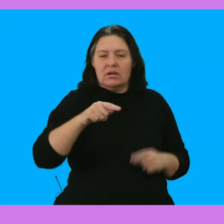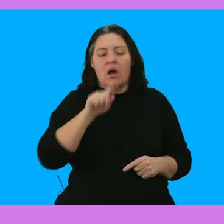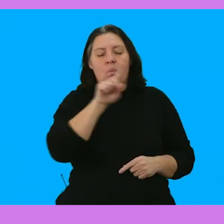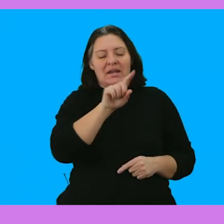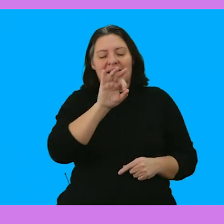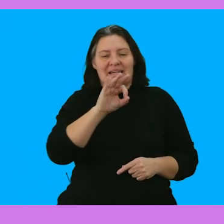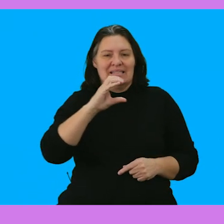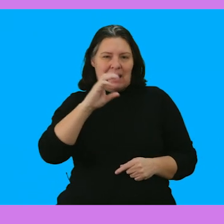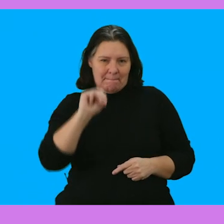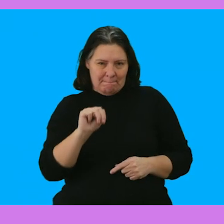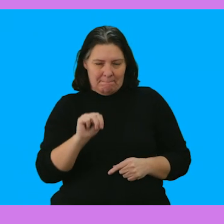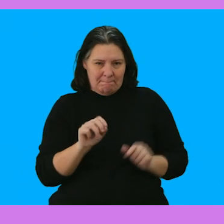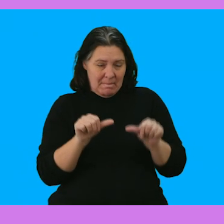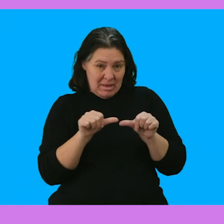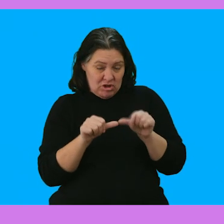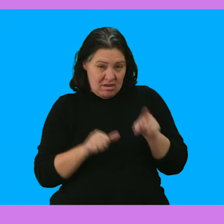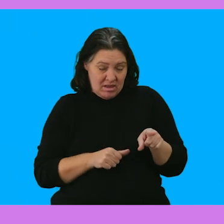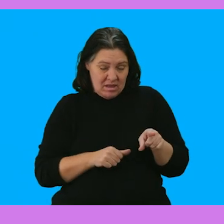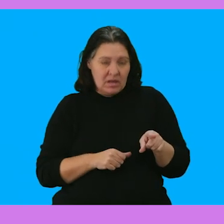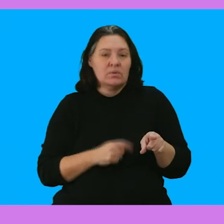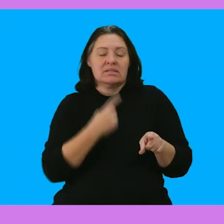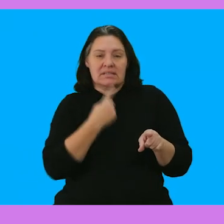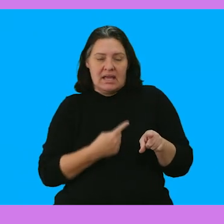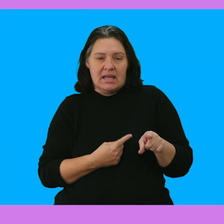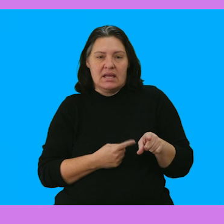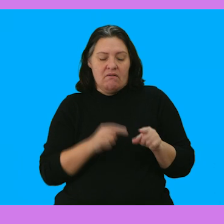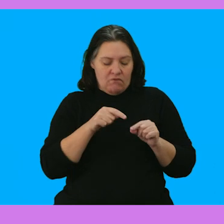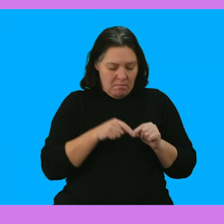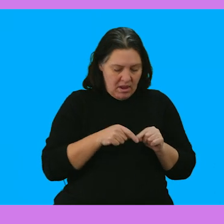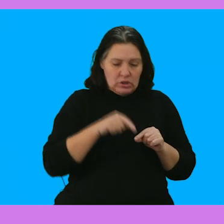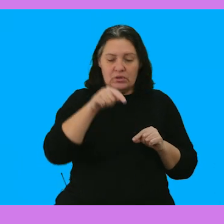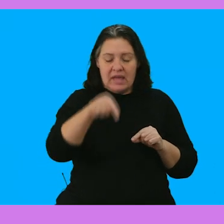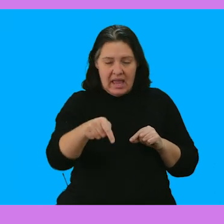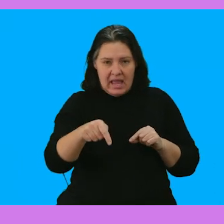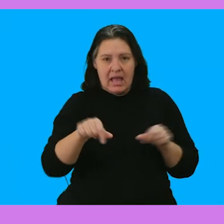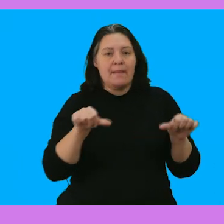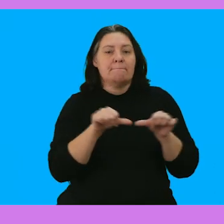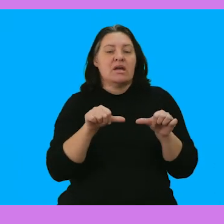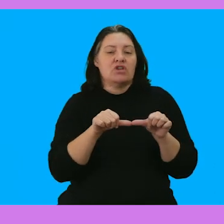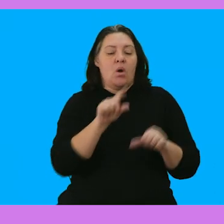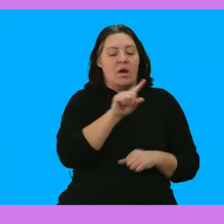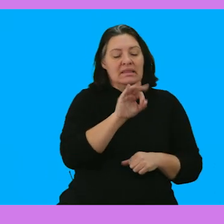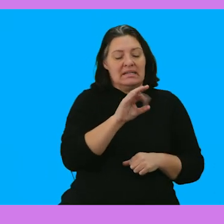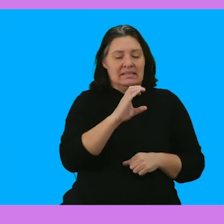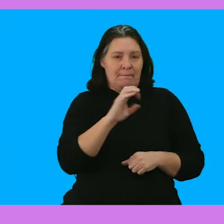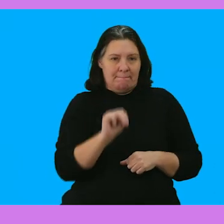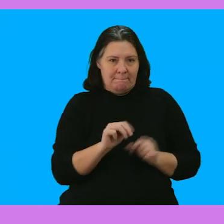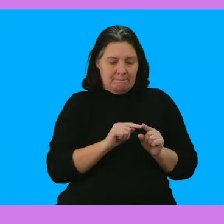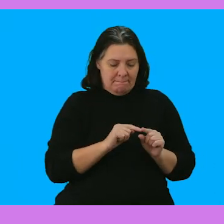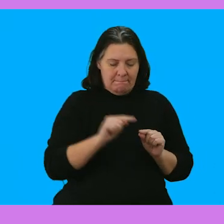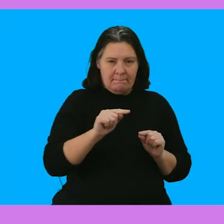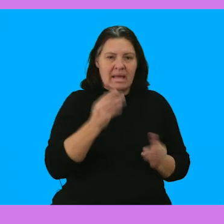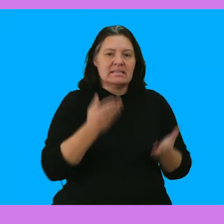measures 13 centimeters. All right, so we are saying from here to there measures 13